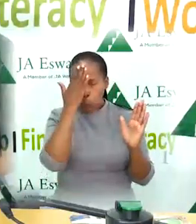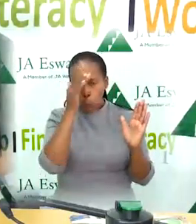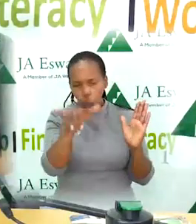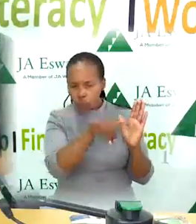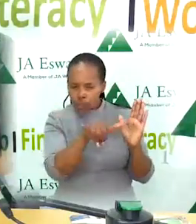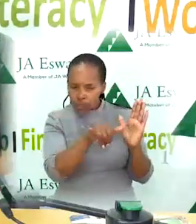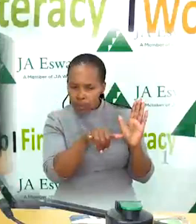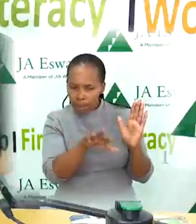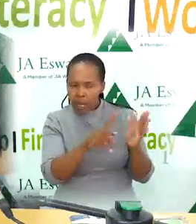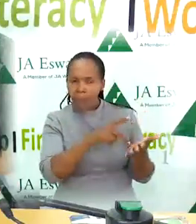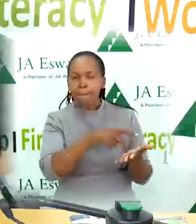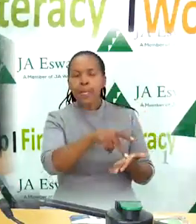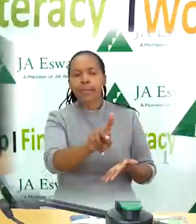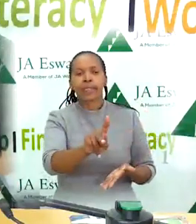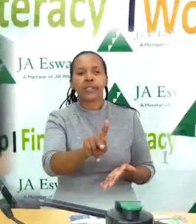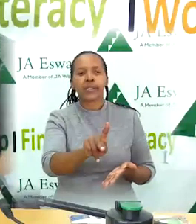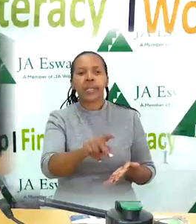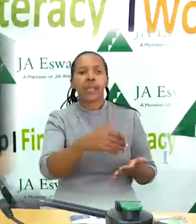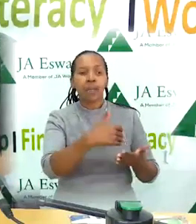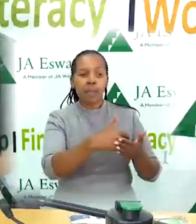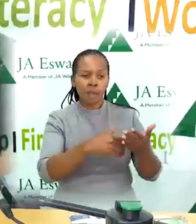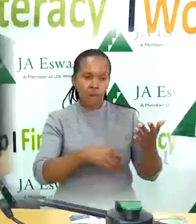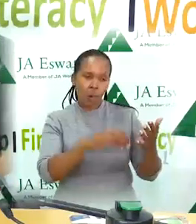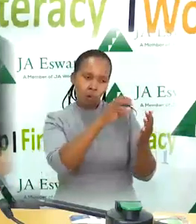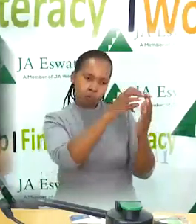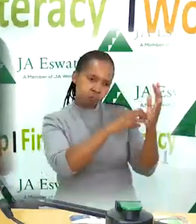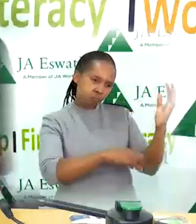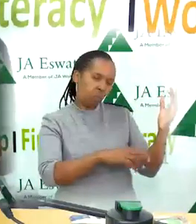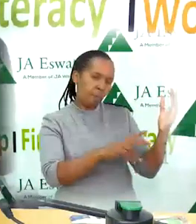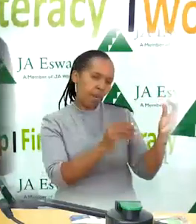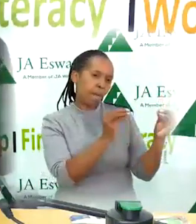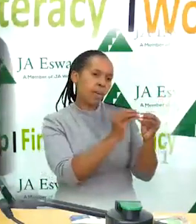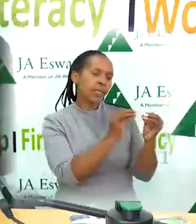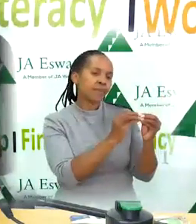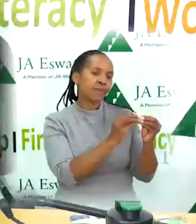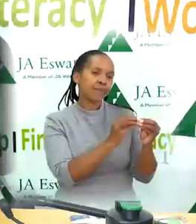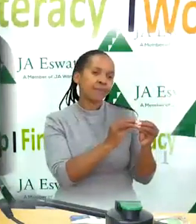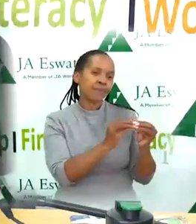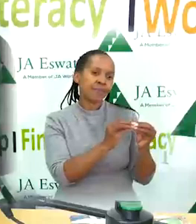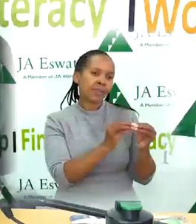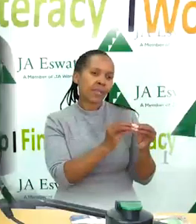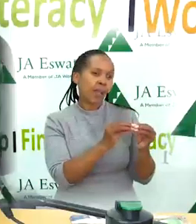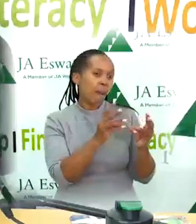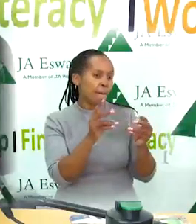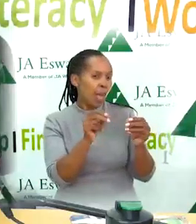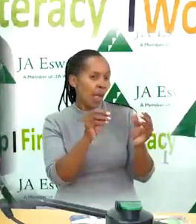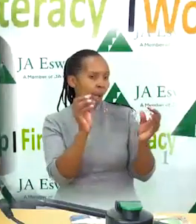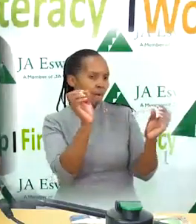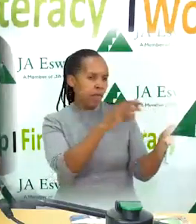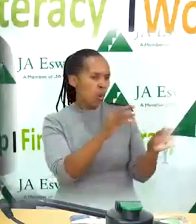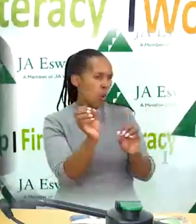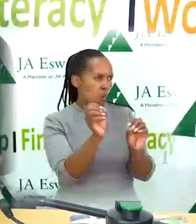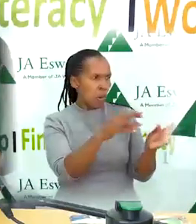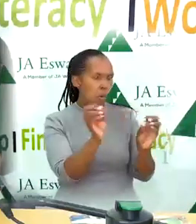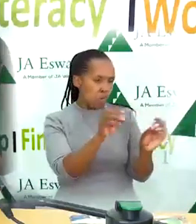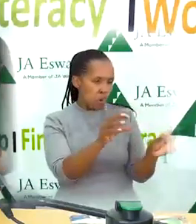out. Don't just say because you already have money in the bank. The money that is in the bank is not all profit.